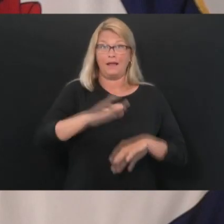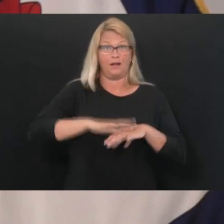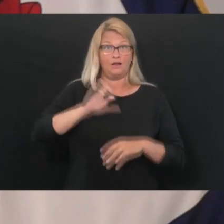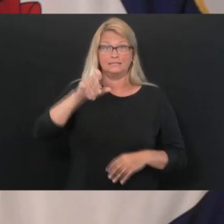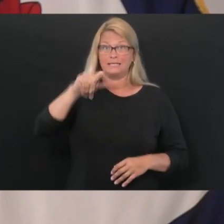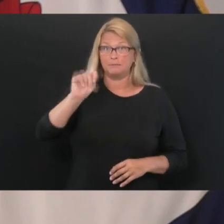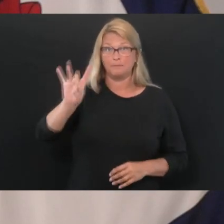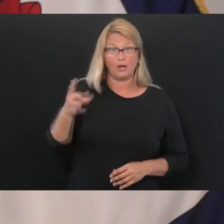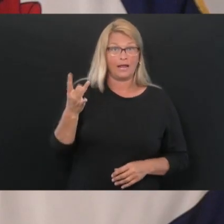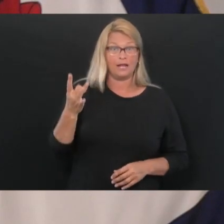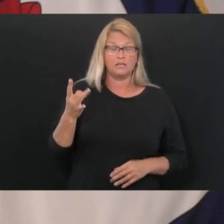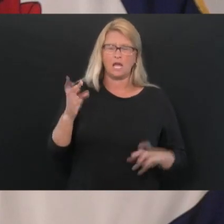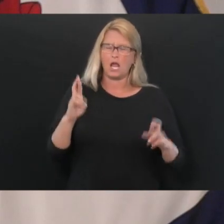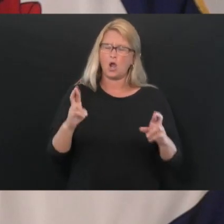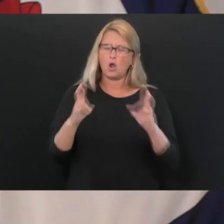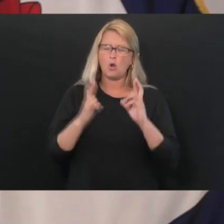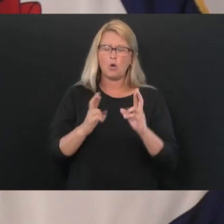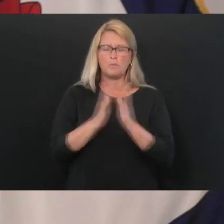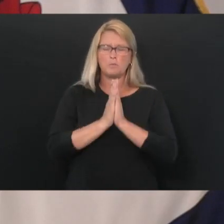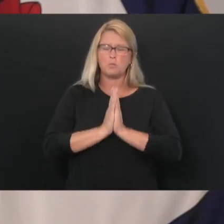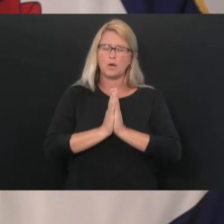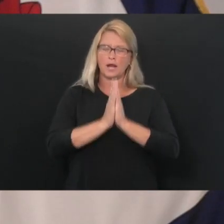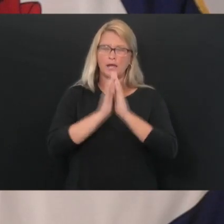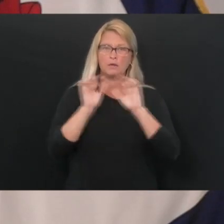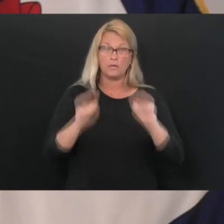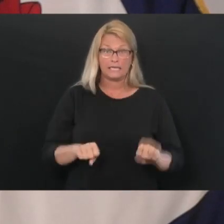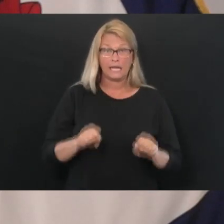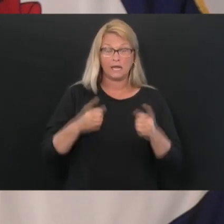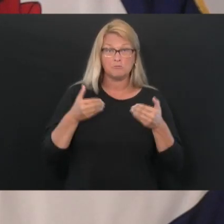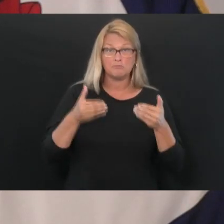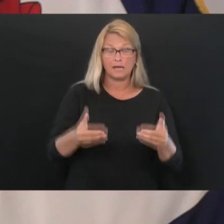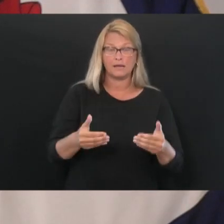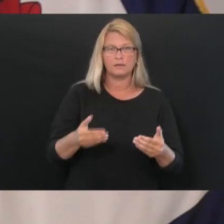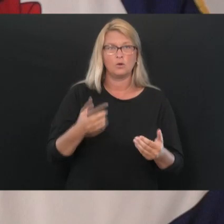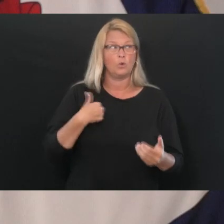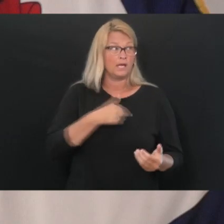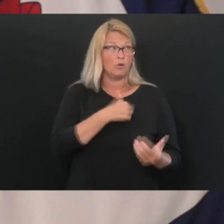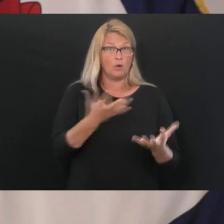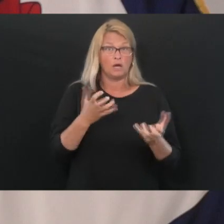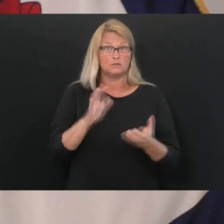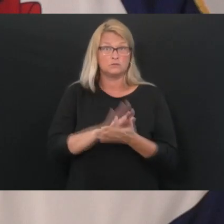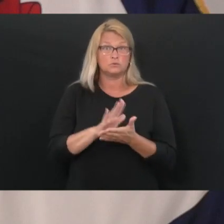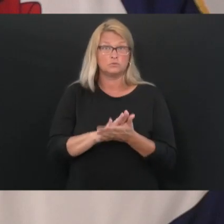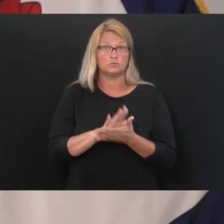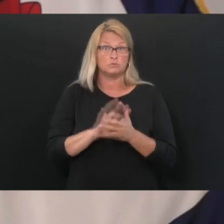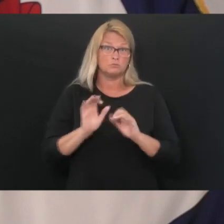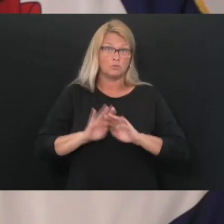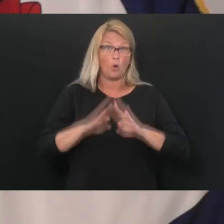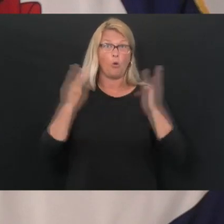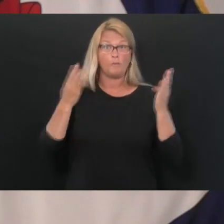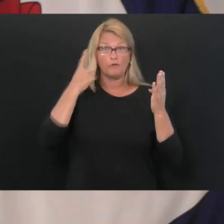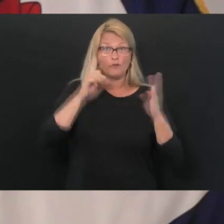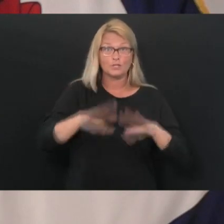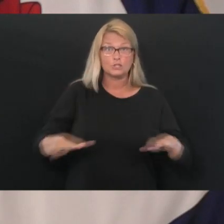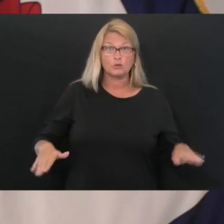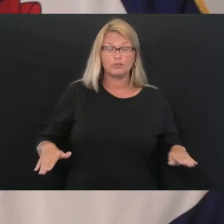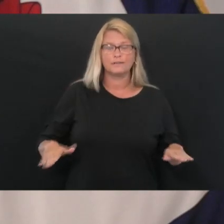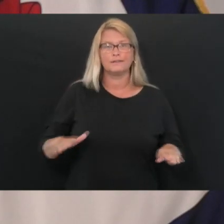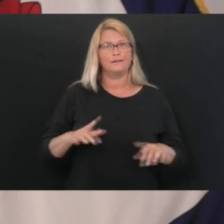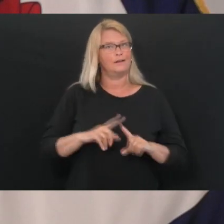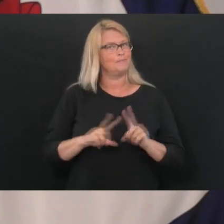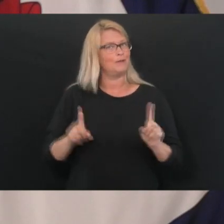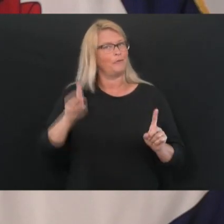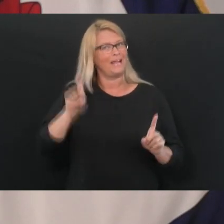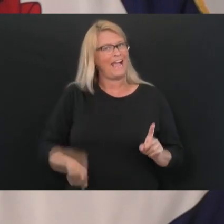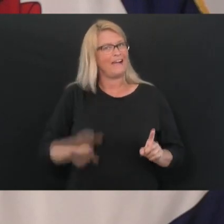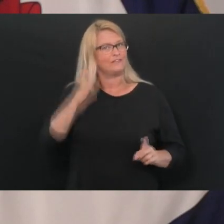8th. I hope and pray that we're going to be able to do that, because all of us want our children back at school. But absolutely, we've got to